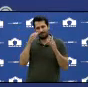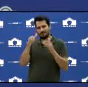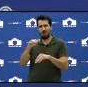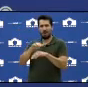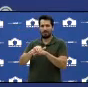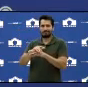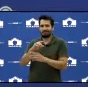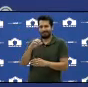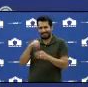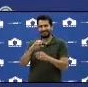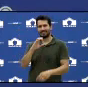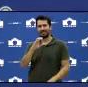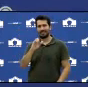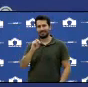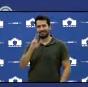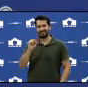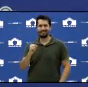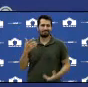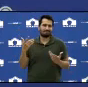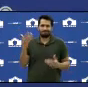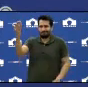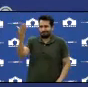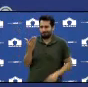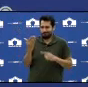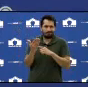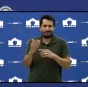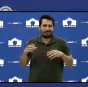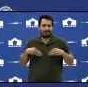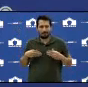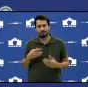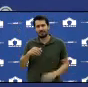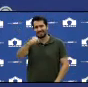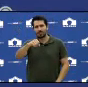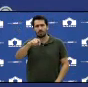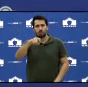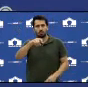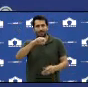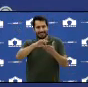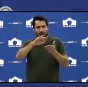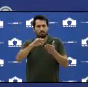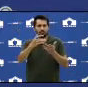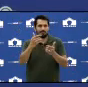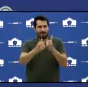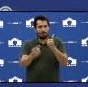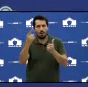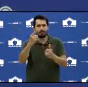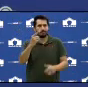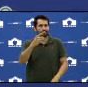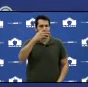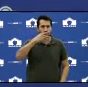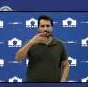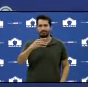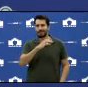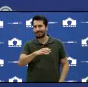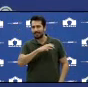are those in the census. And so the answer is yes, it should count those folks. It should count, they're members of our community and they